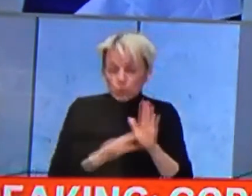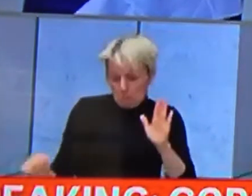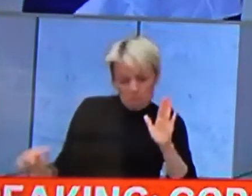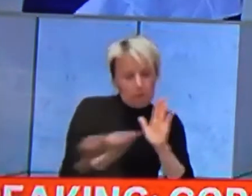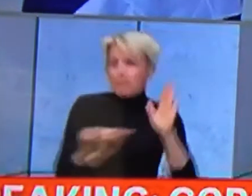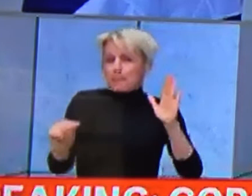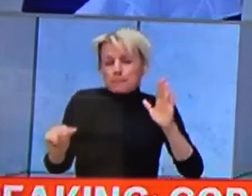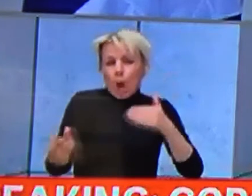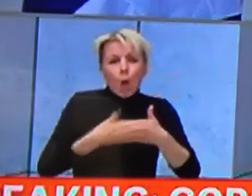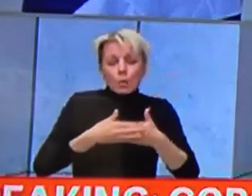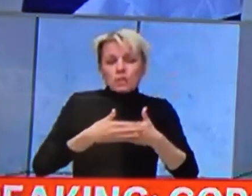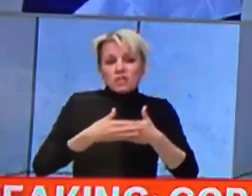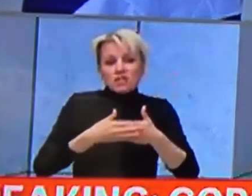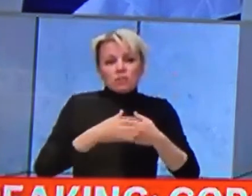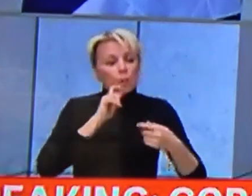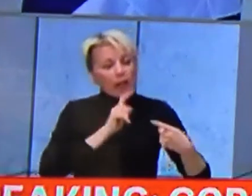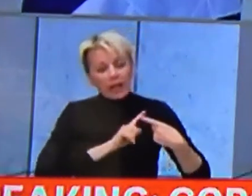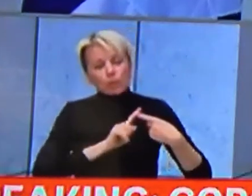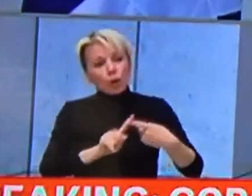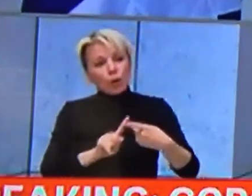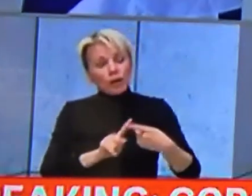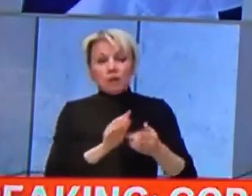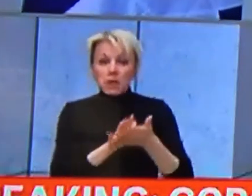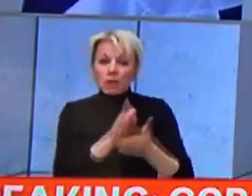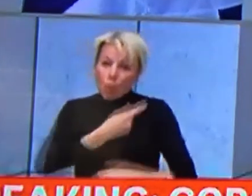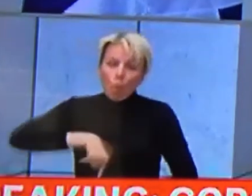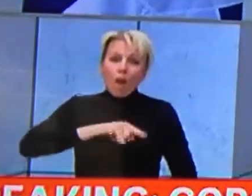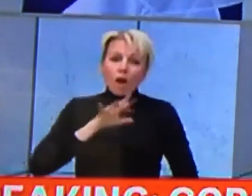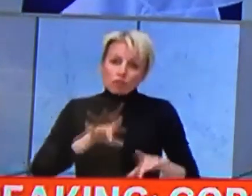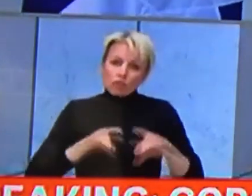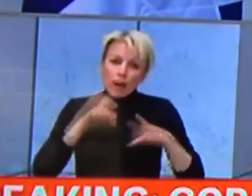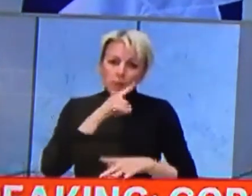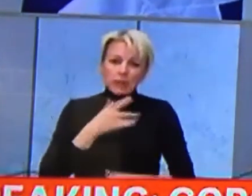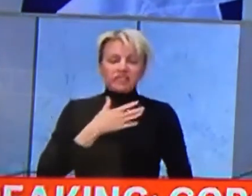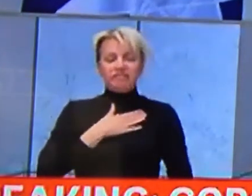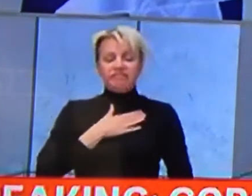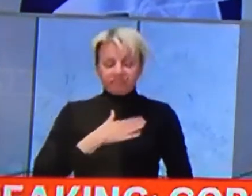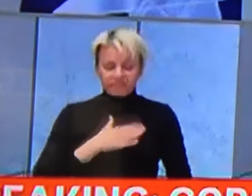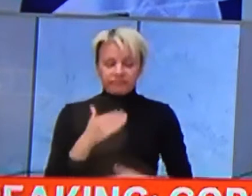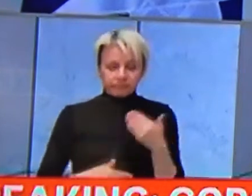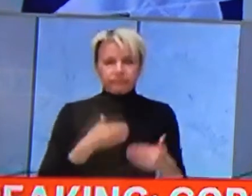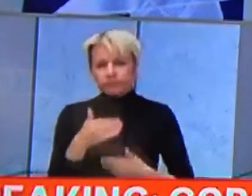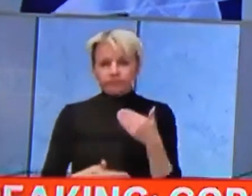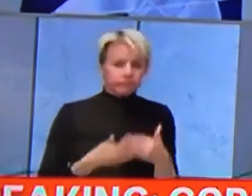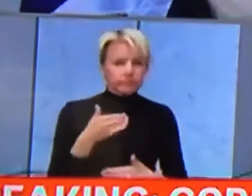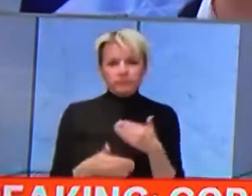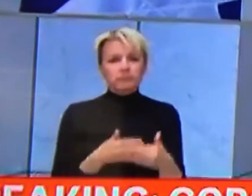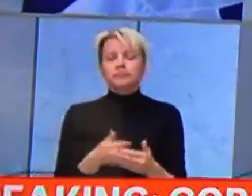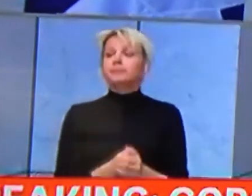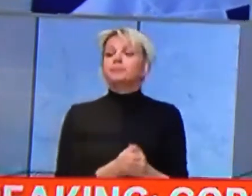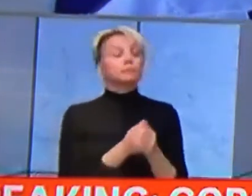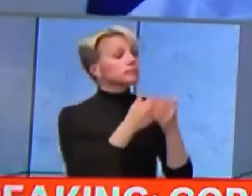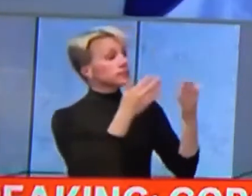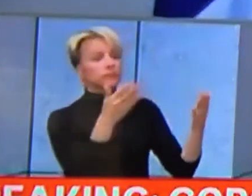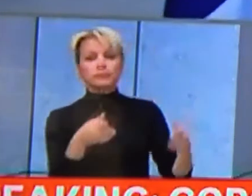time. And we'll all have to keep adapting. And as I said, this week, the way people adapted gives me great encouragement. Yep,